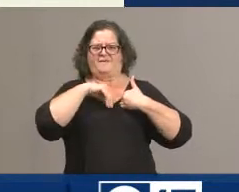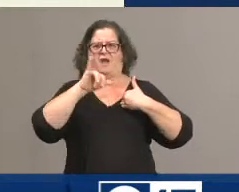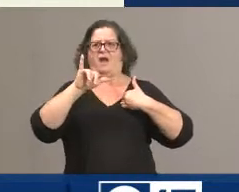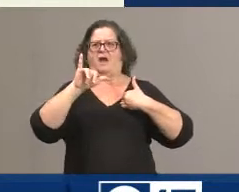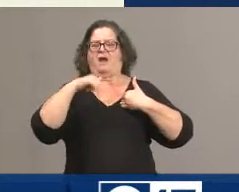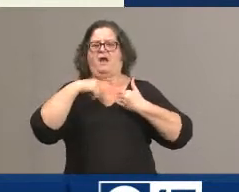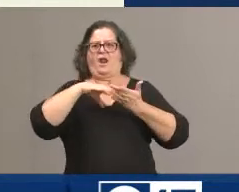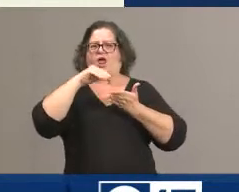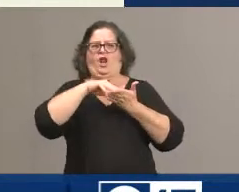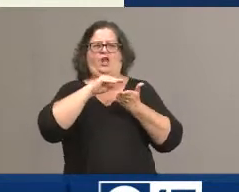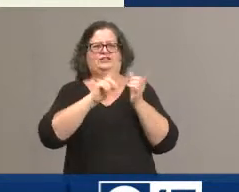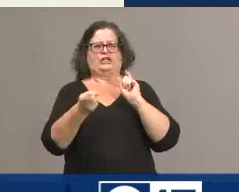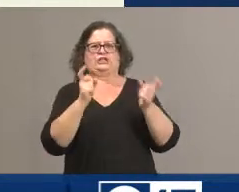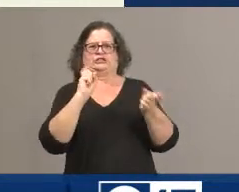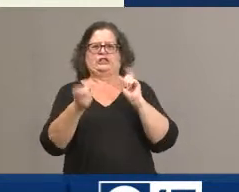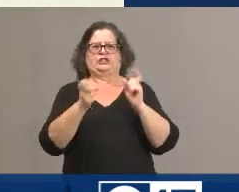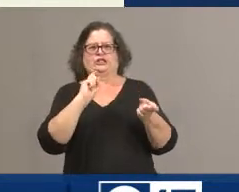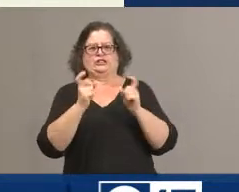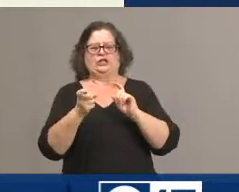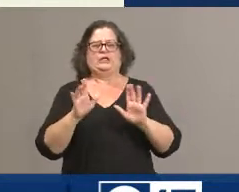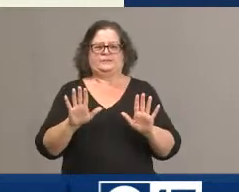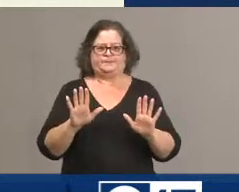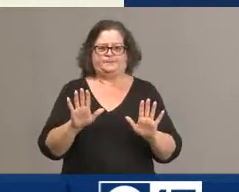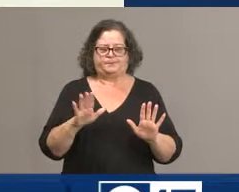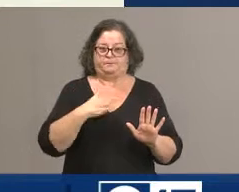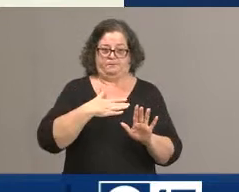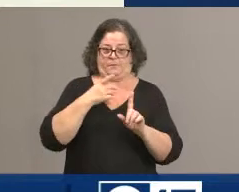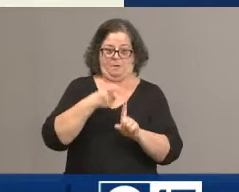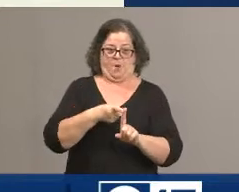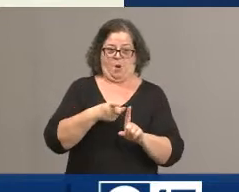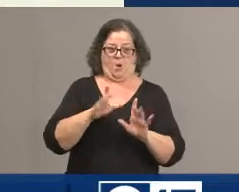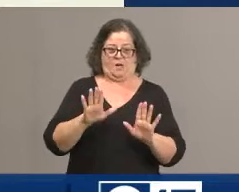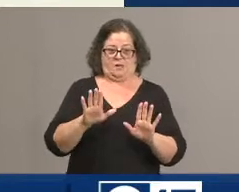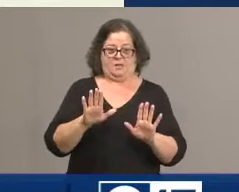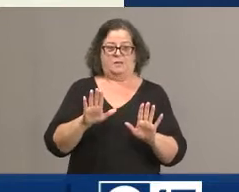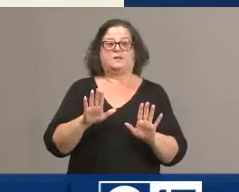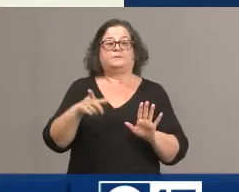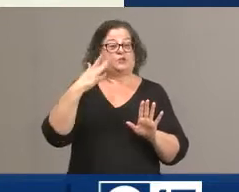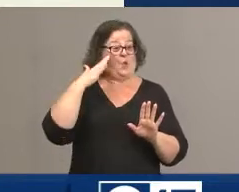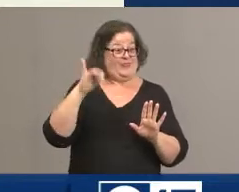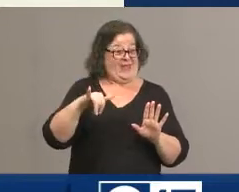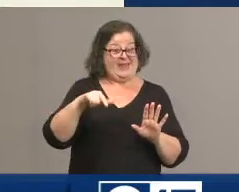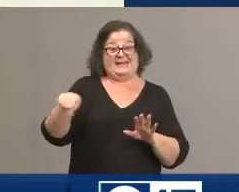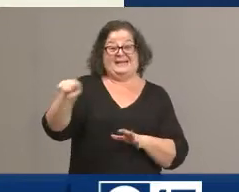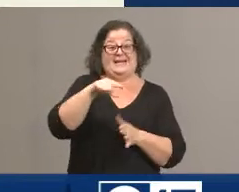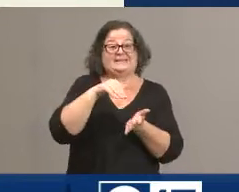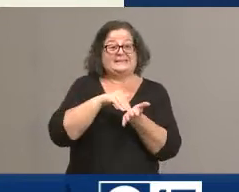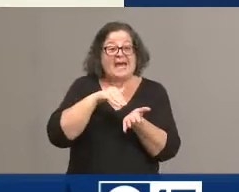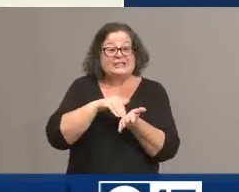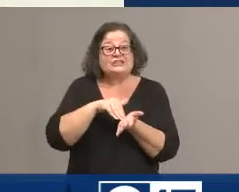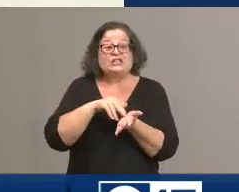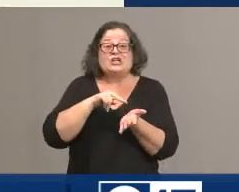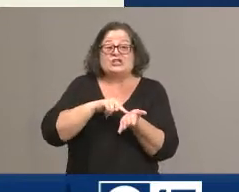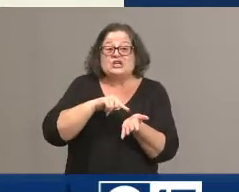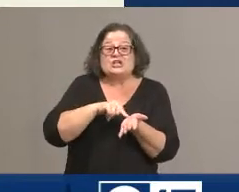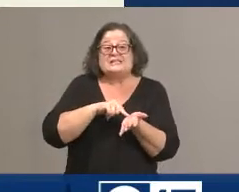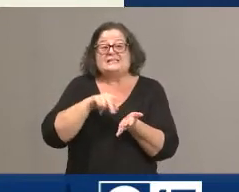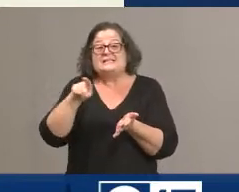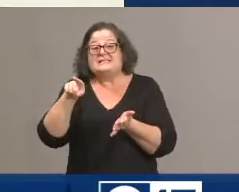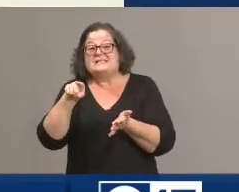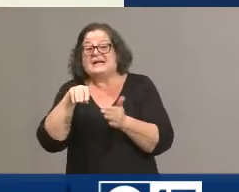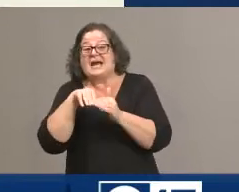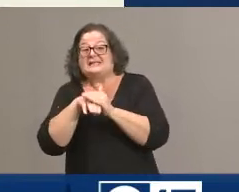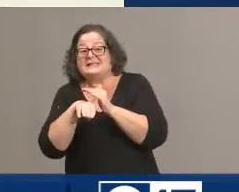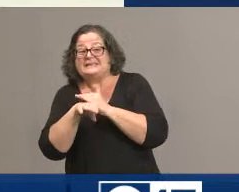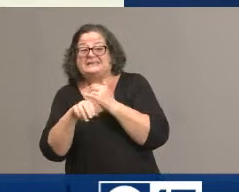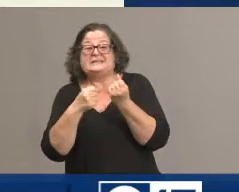providers in terms of access, support, and resources, that's something we're focused on every day.